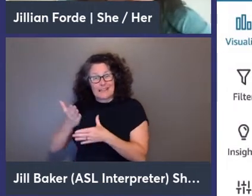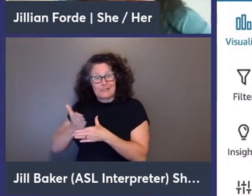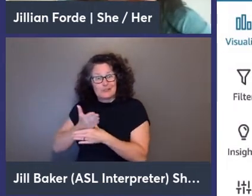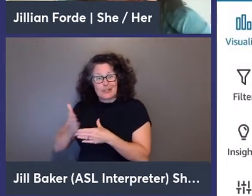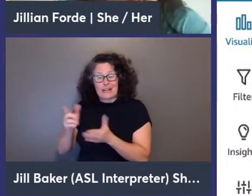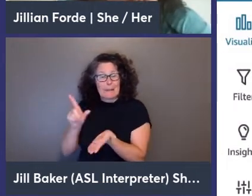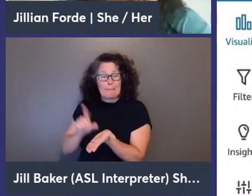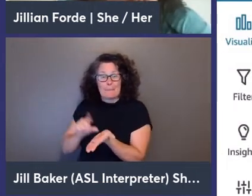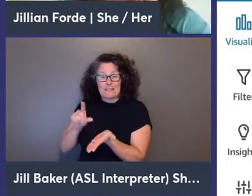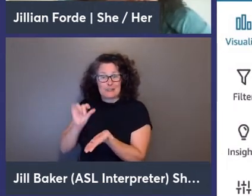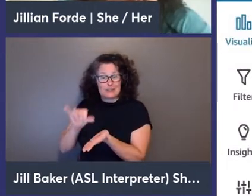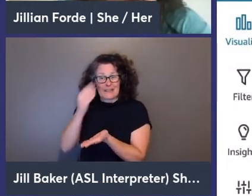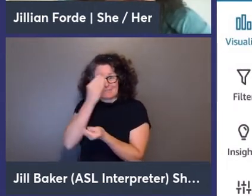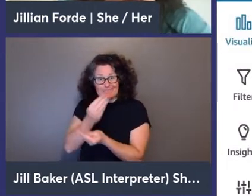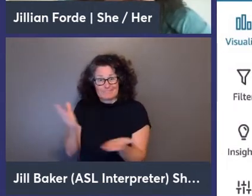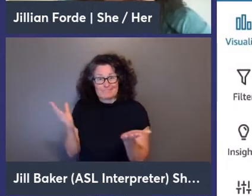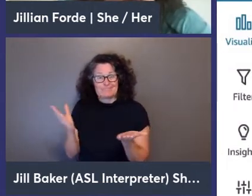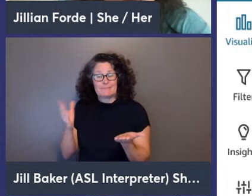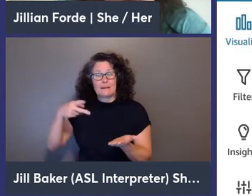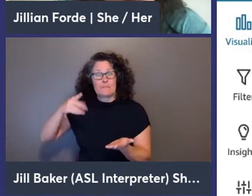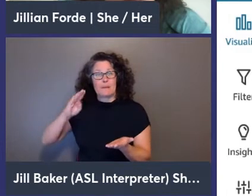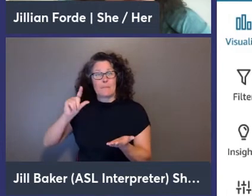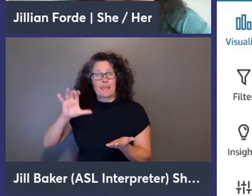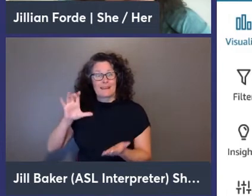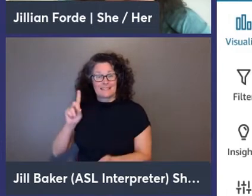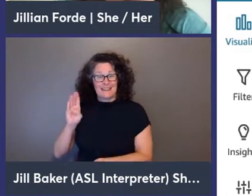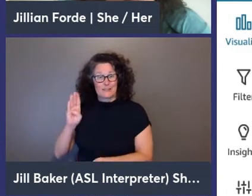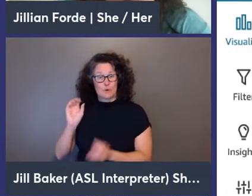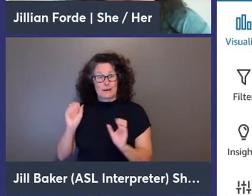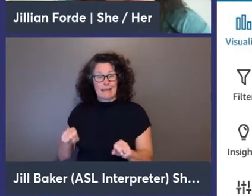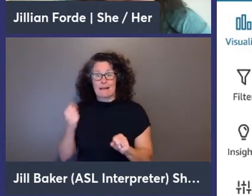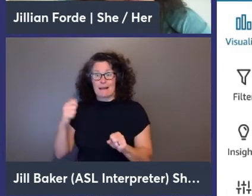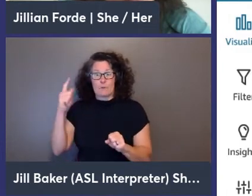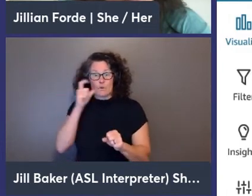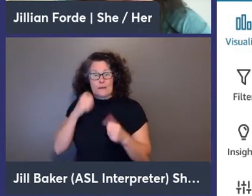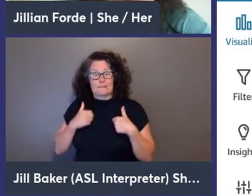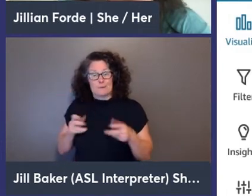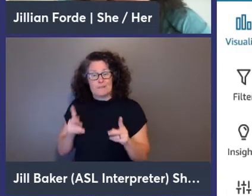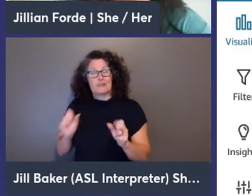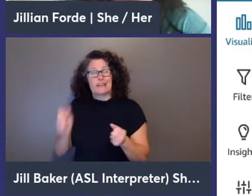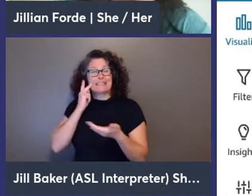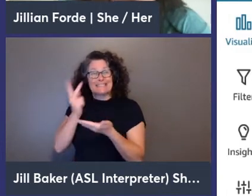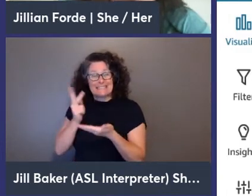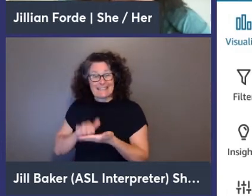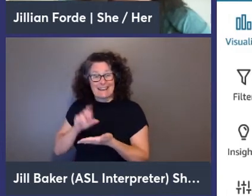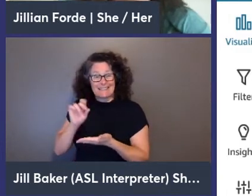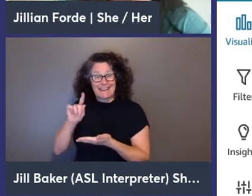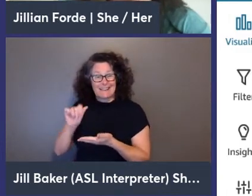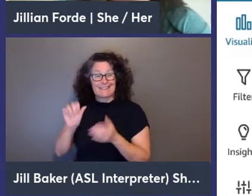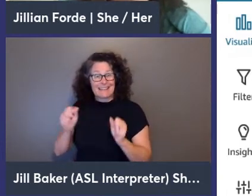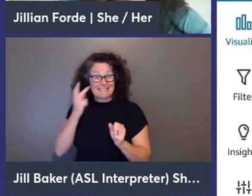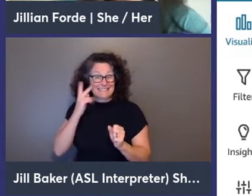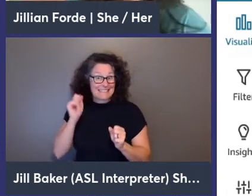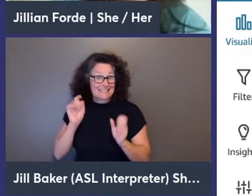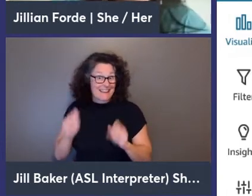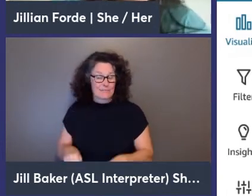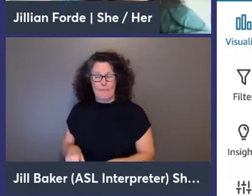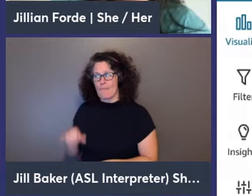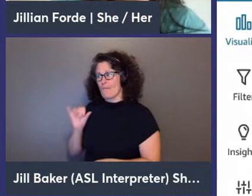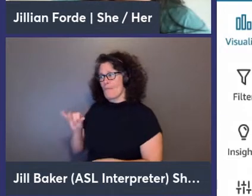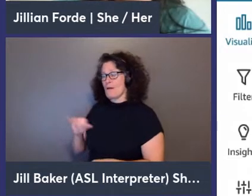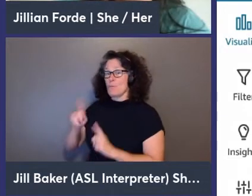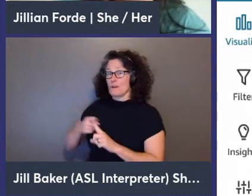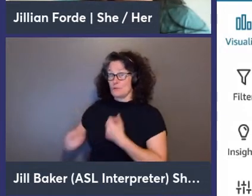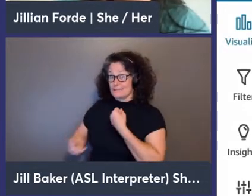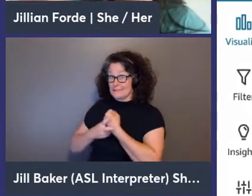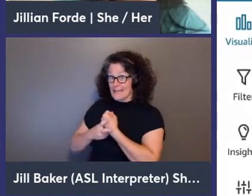as a public dashboard, so everyone who has the permission can see the data, can see the visual. Got it. So then when you save it, then